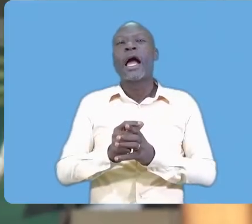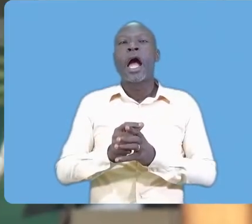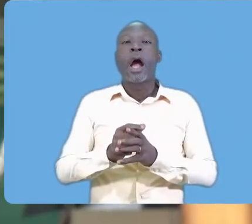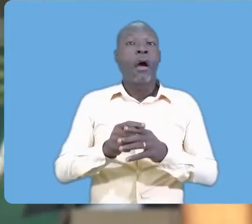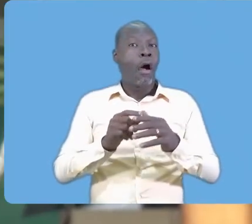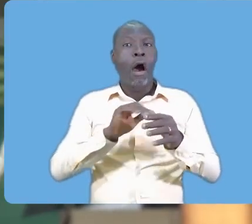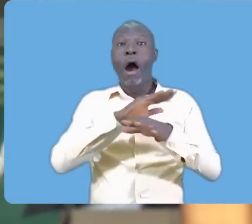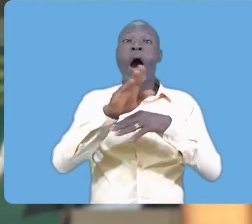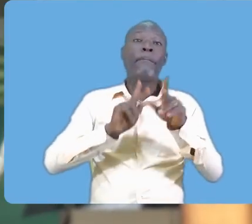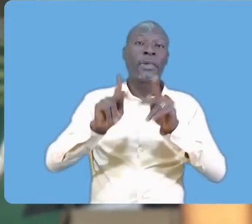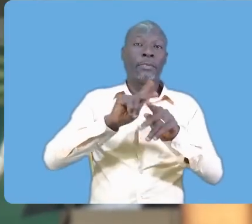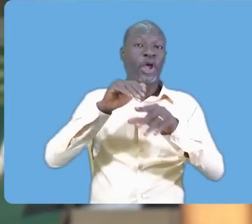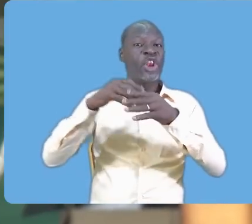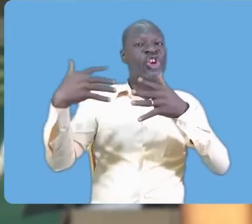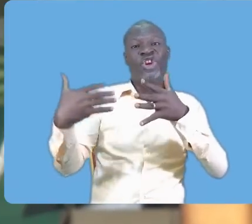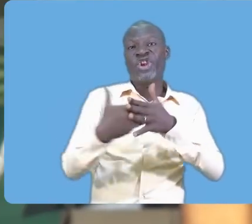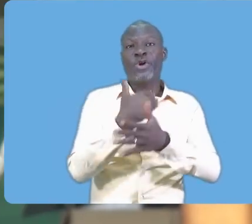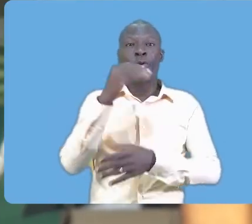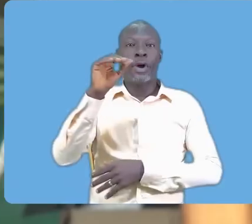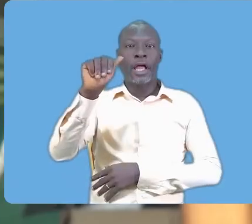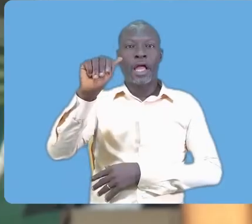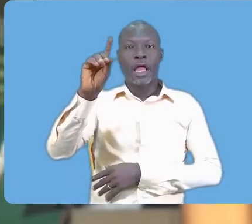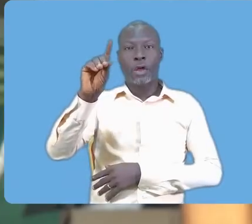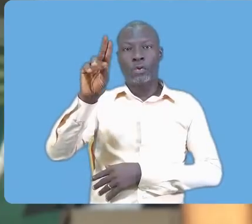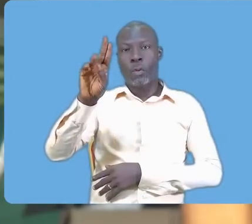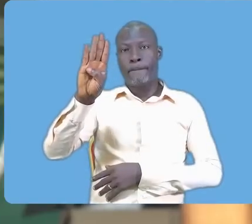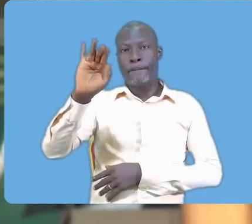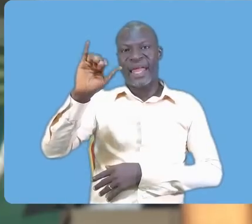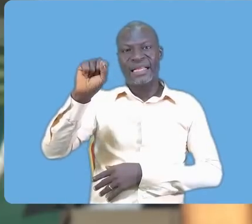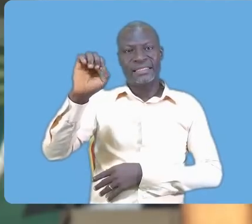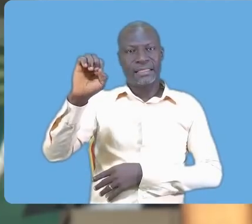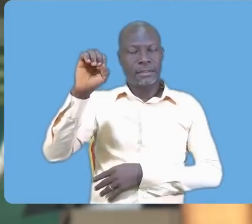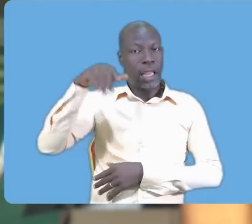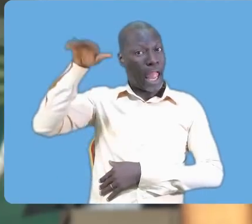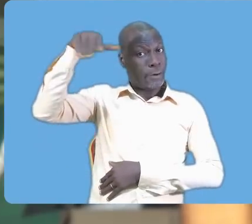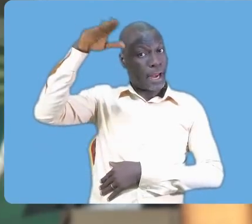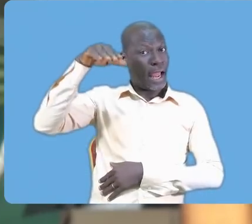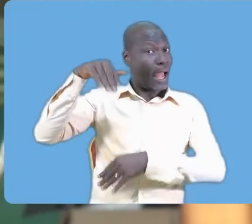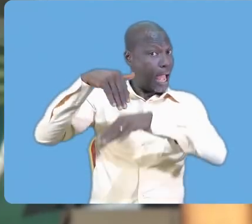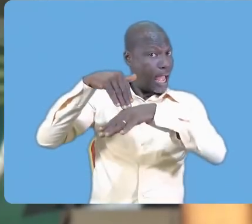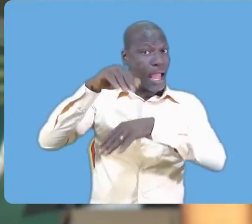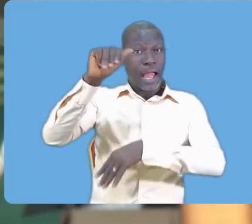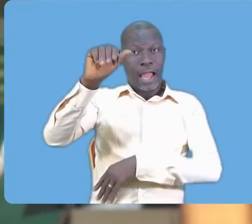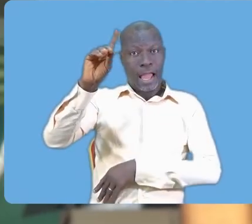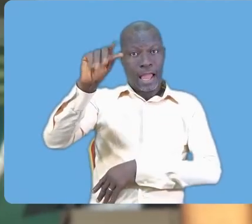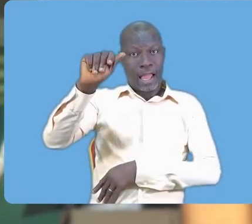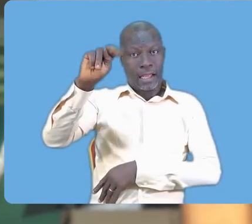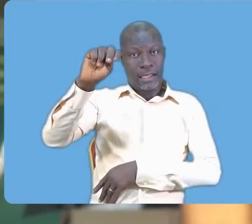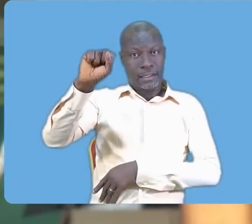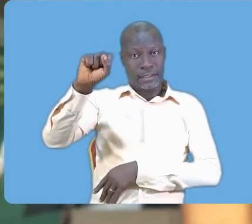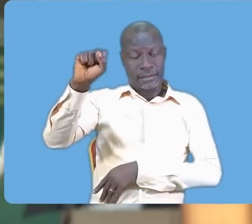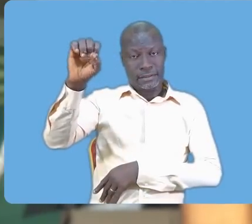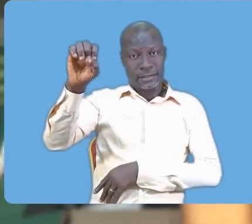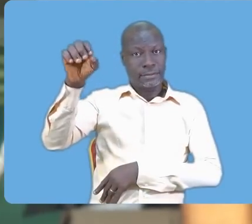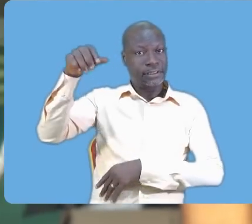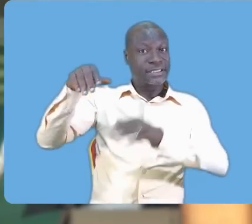wo new adubiase area. Eye adanse south. Mo okrobi ayefa